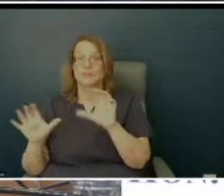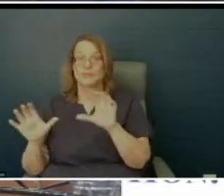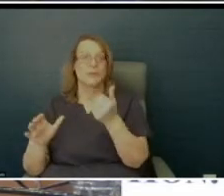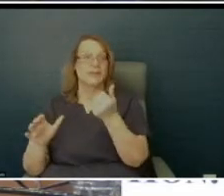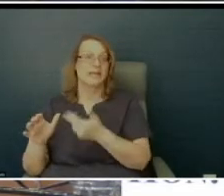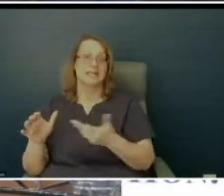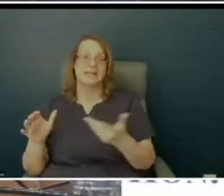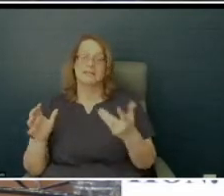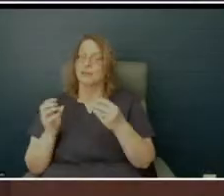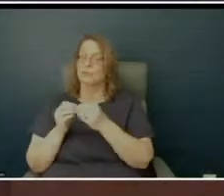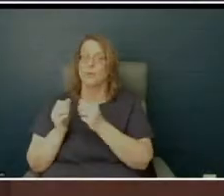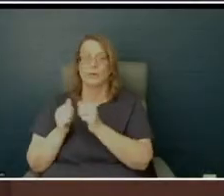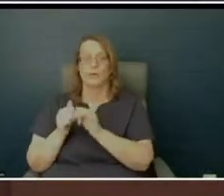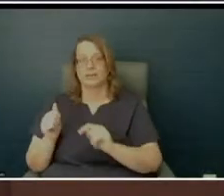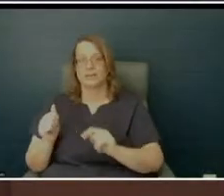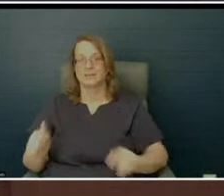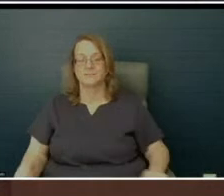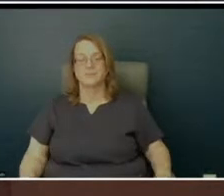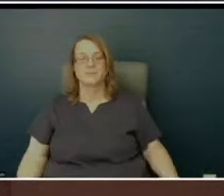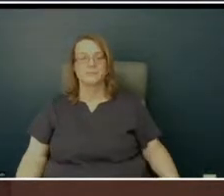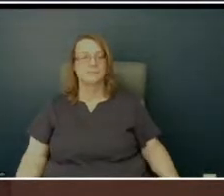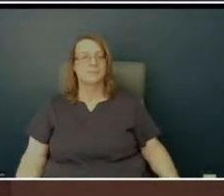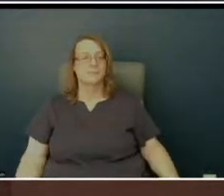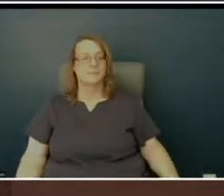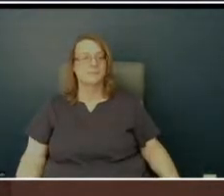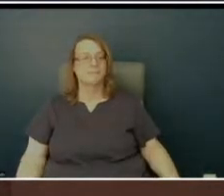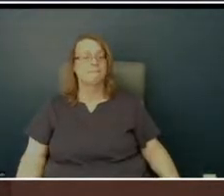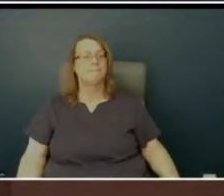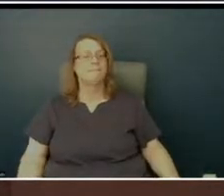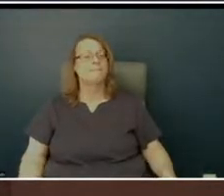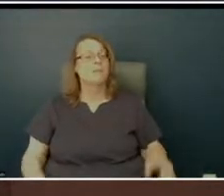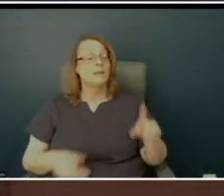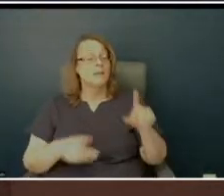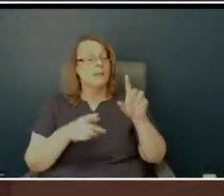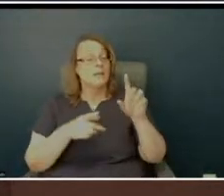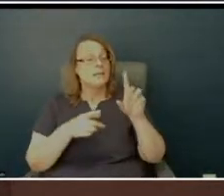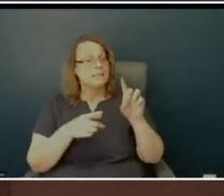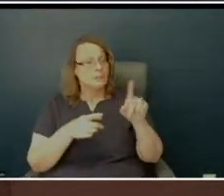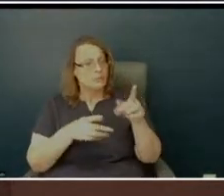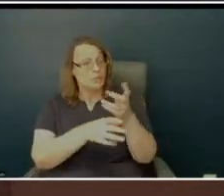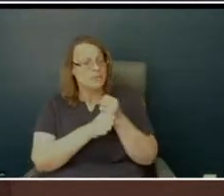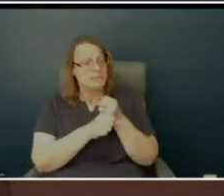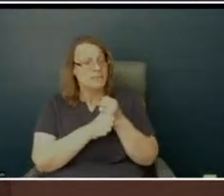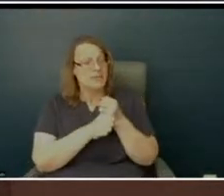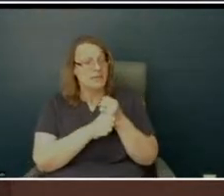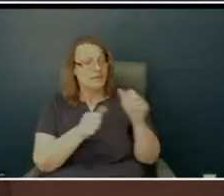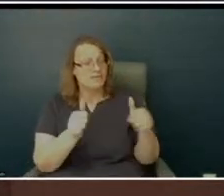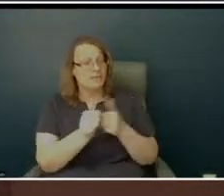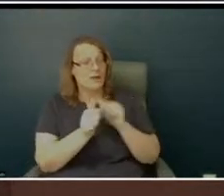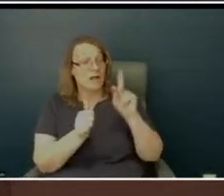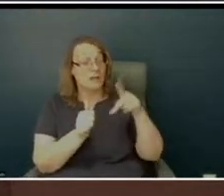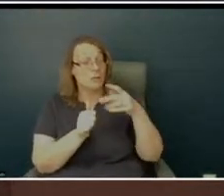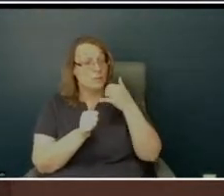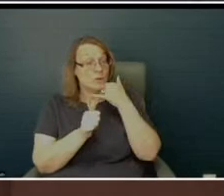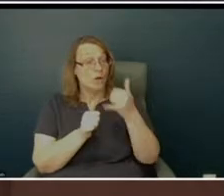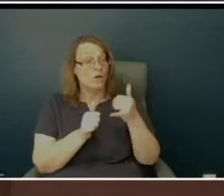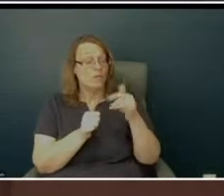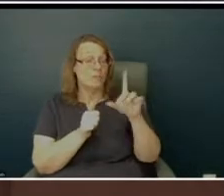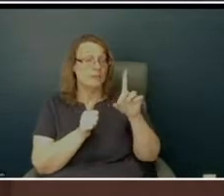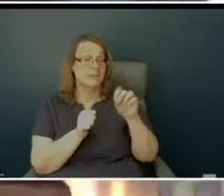this. Just to button this up, Mr. Donahue, did you receive a follow-up call from a Department of Defense official about this